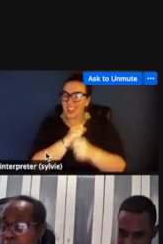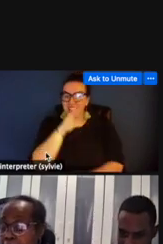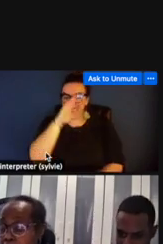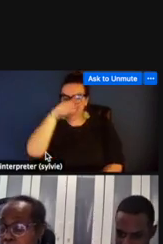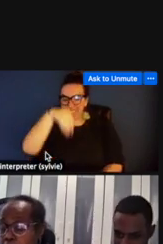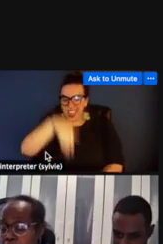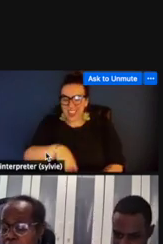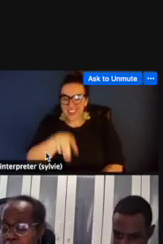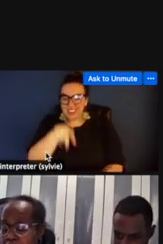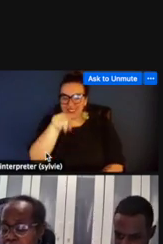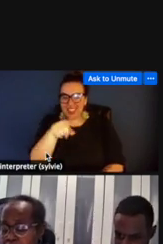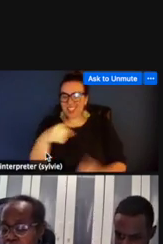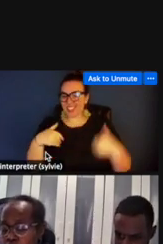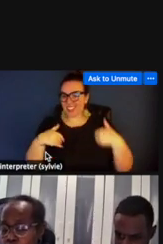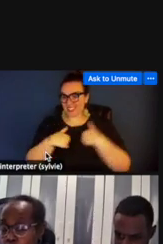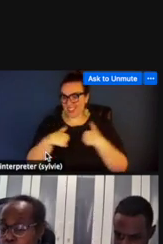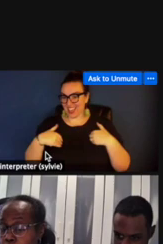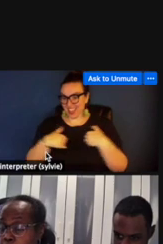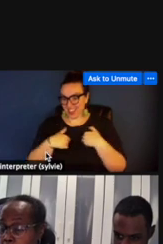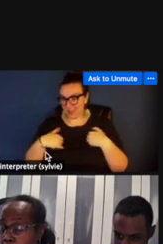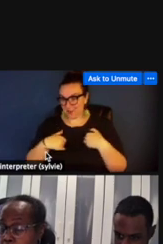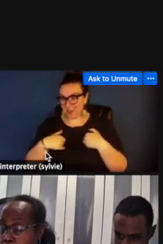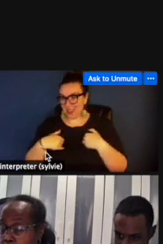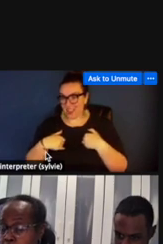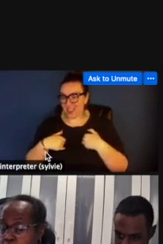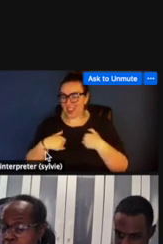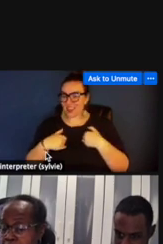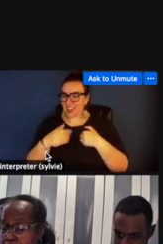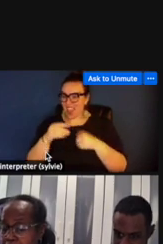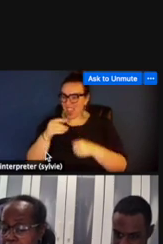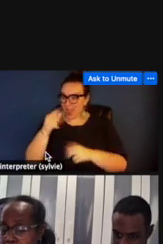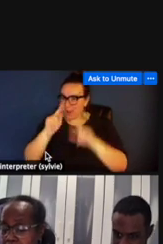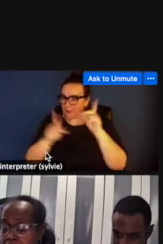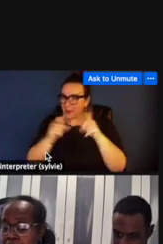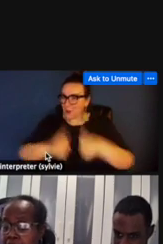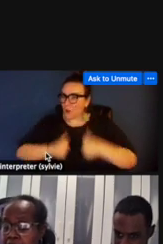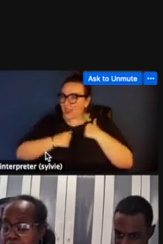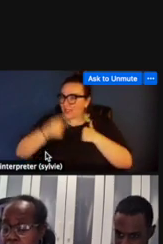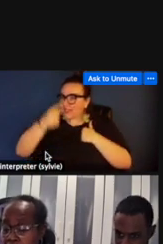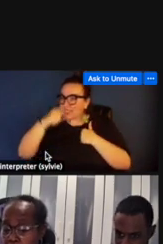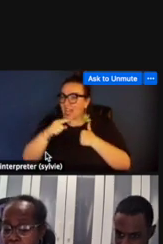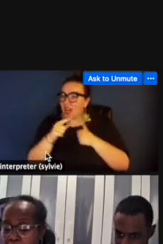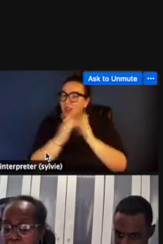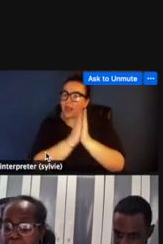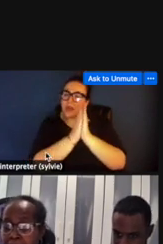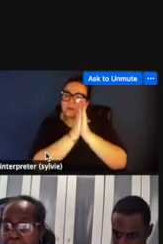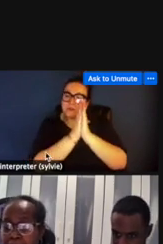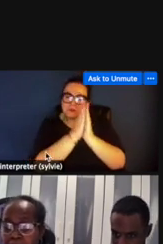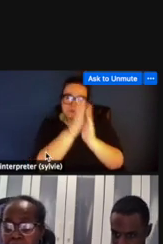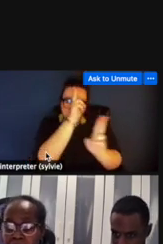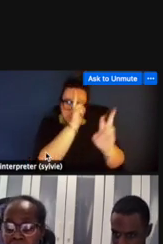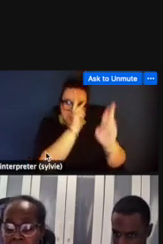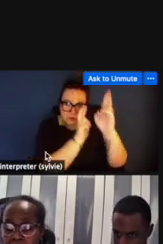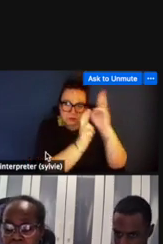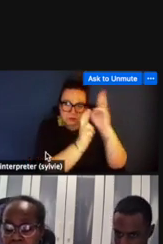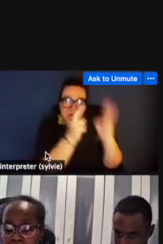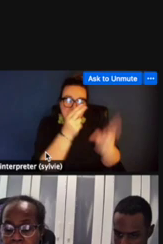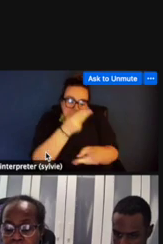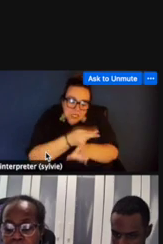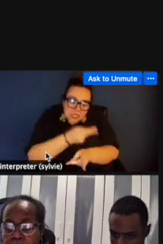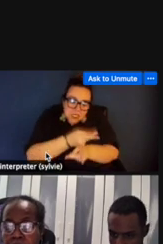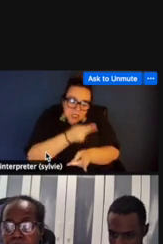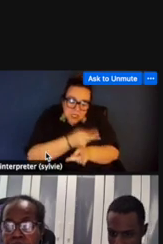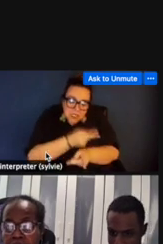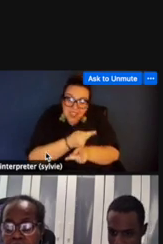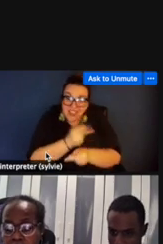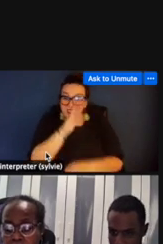a animal that is worshipped by the people of Thailand, and they care for them. And these elephants